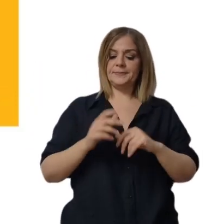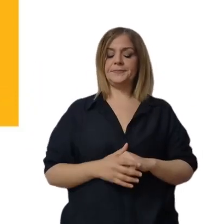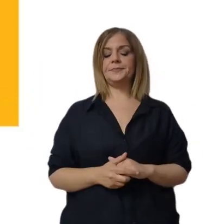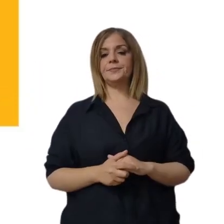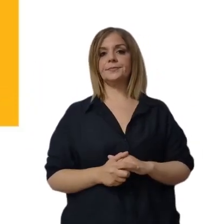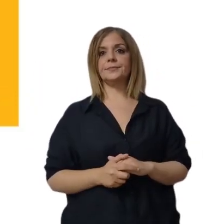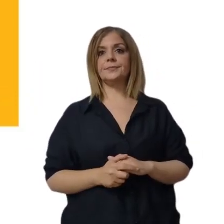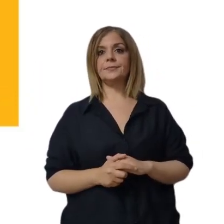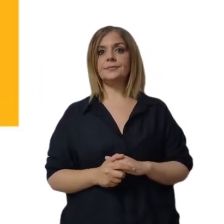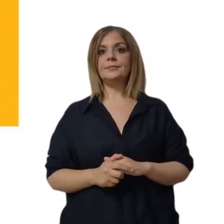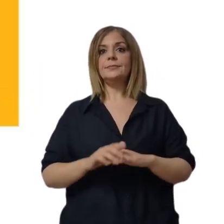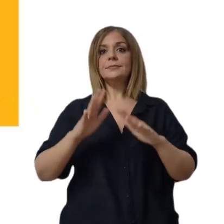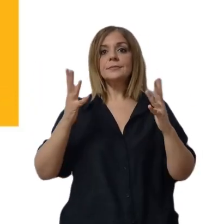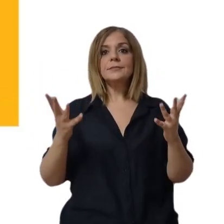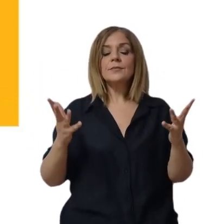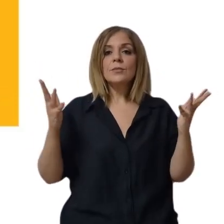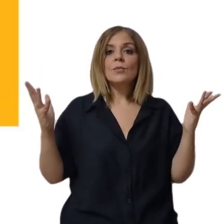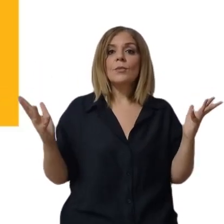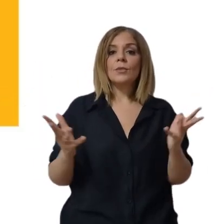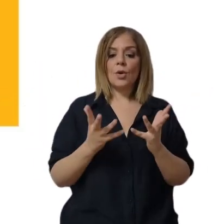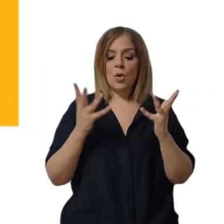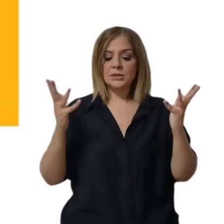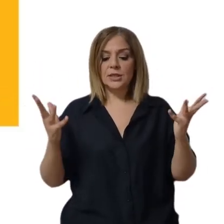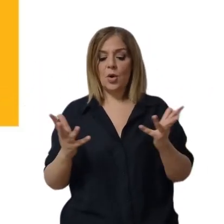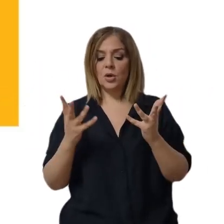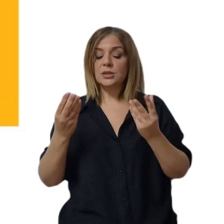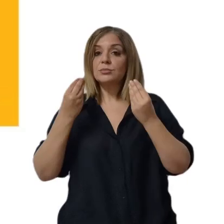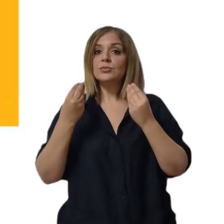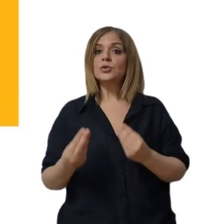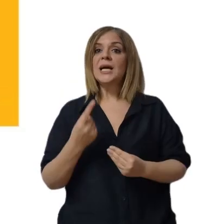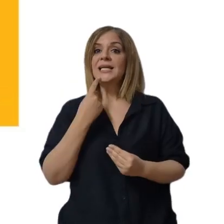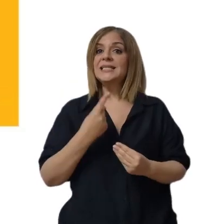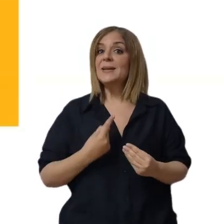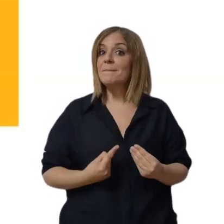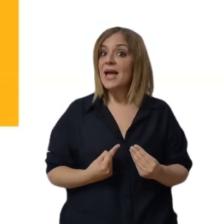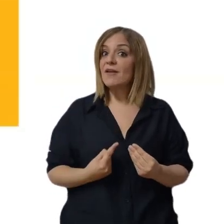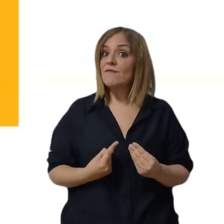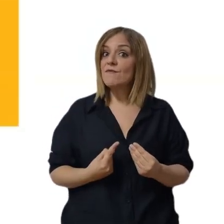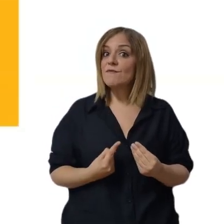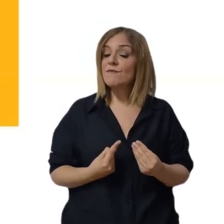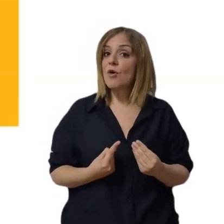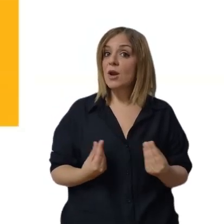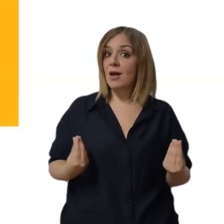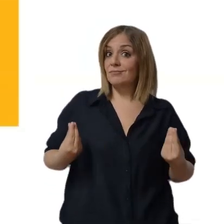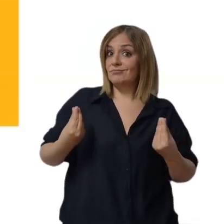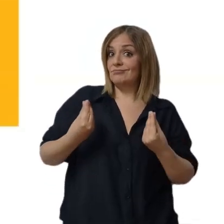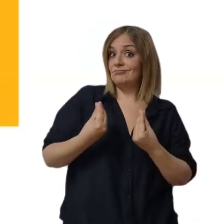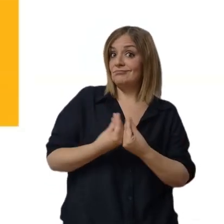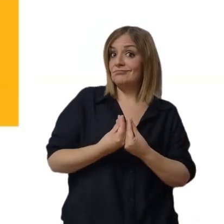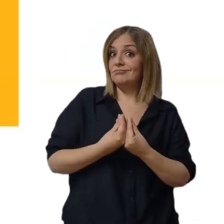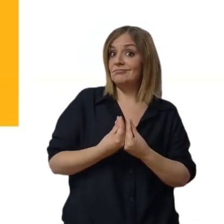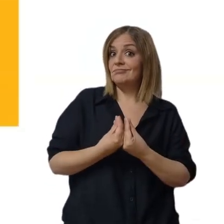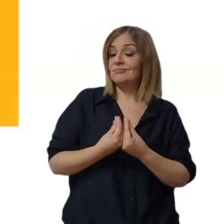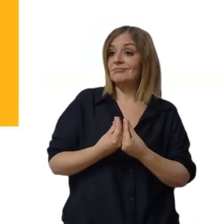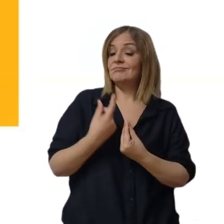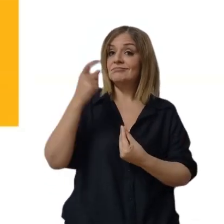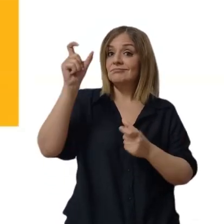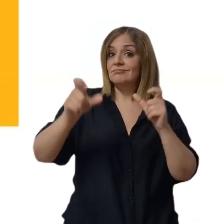So each good behavior that we put into action